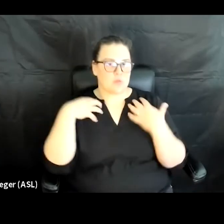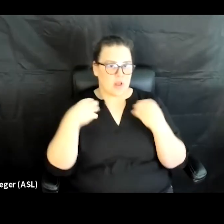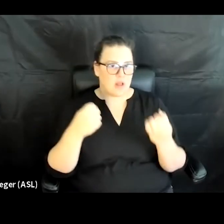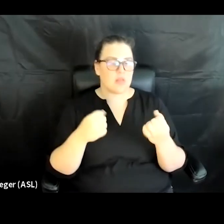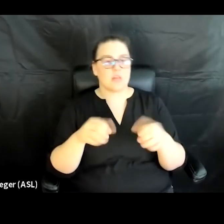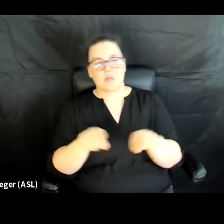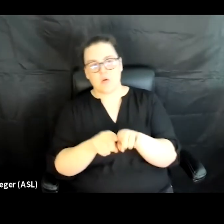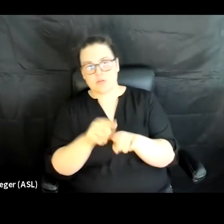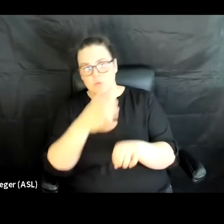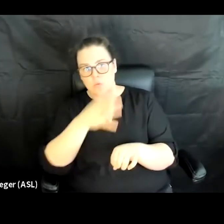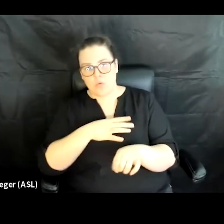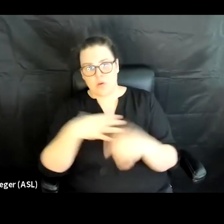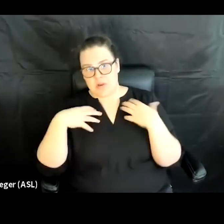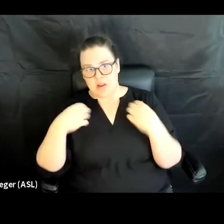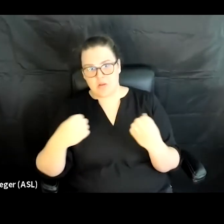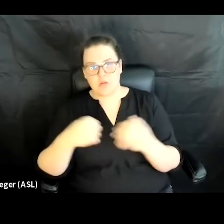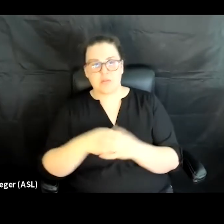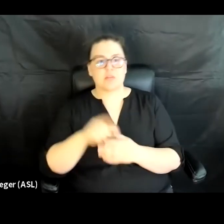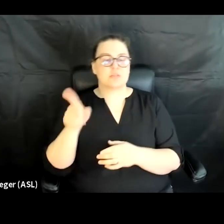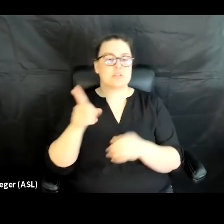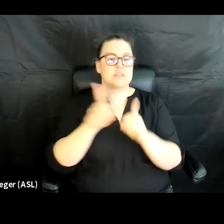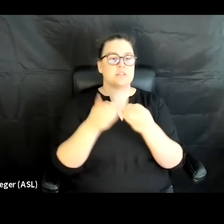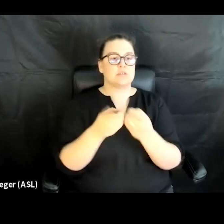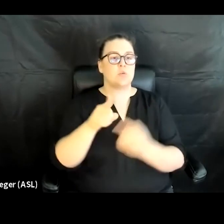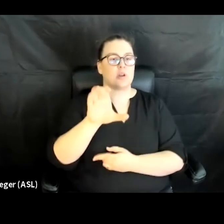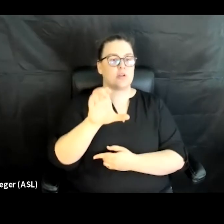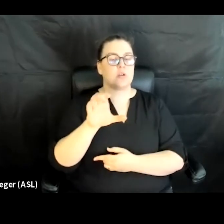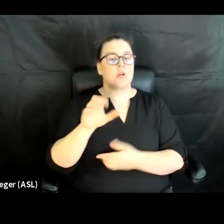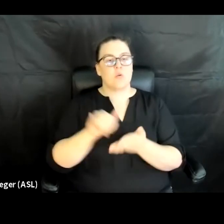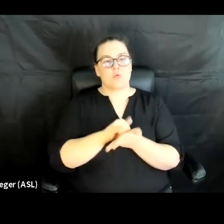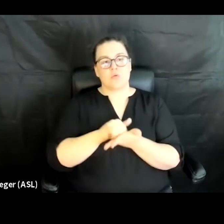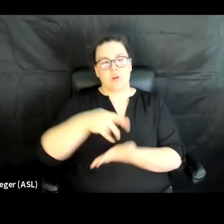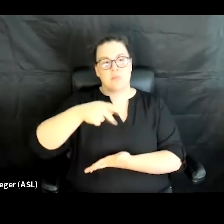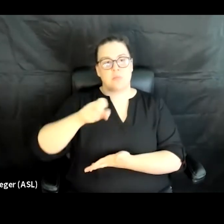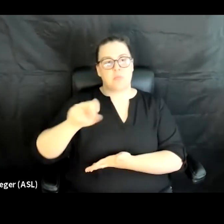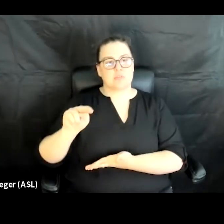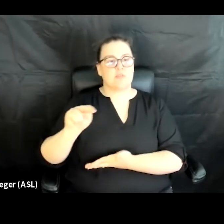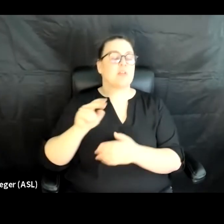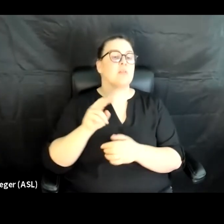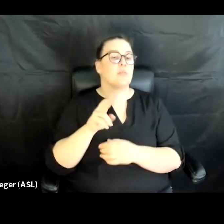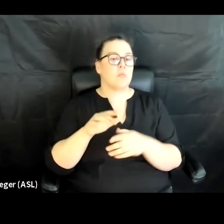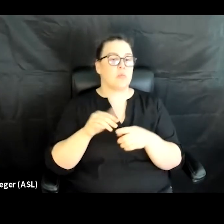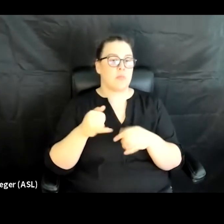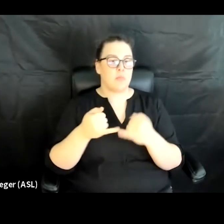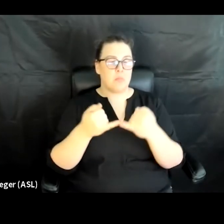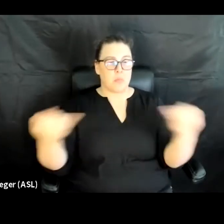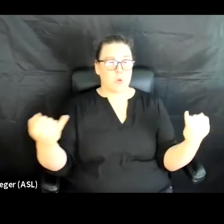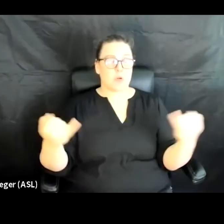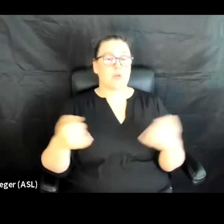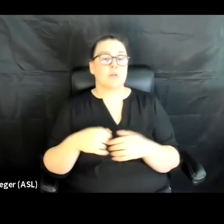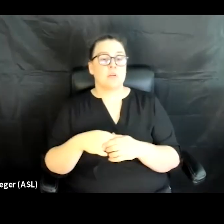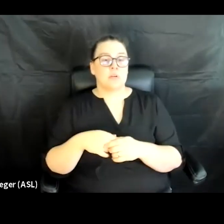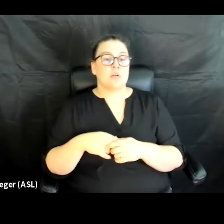District 100 of the New York-Pennsylvania border. She has introduced a bill recently that will be of interest